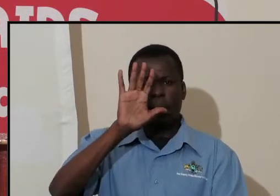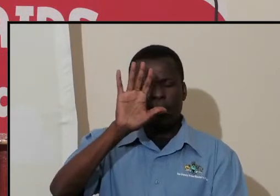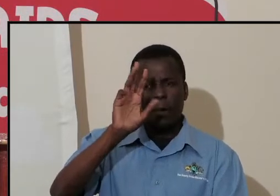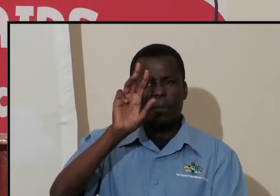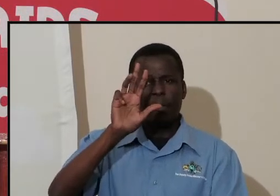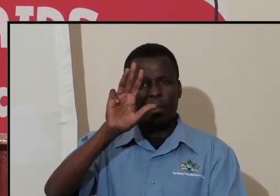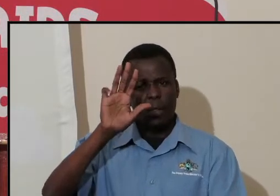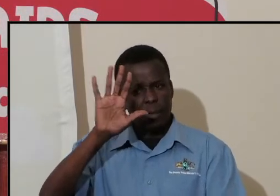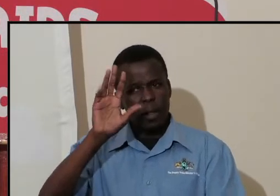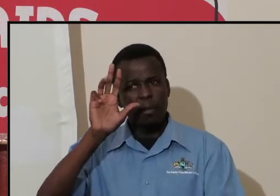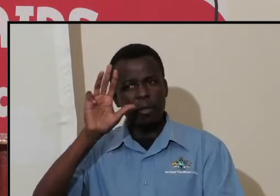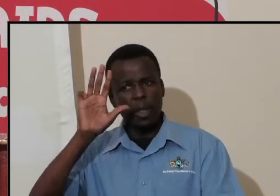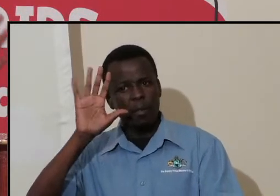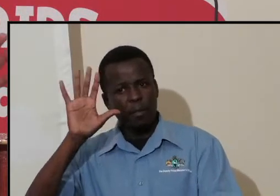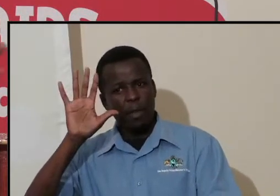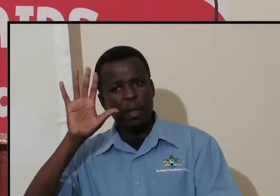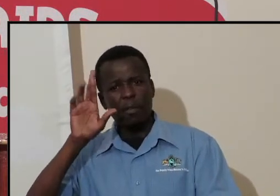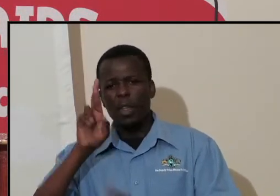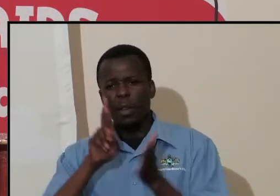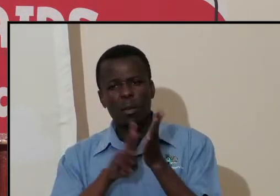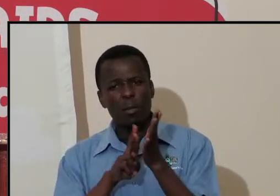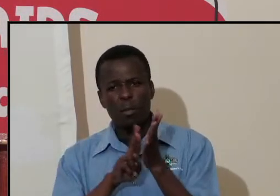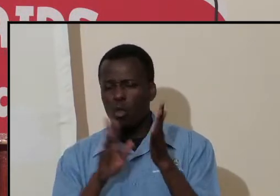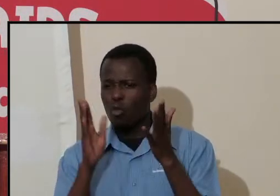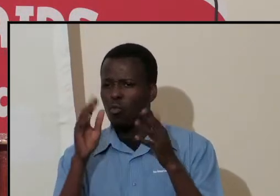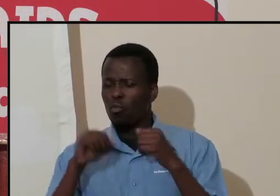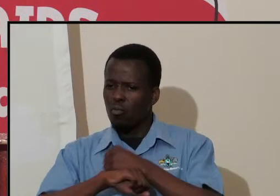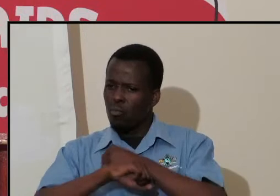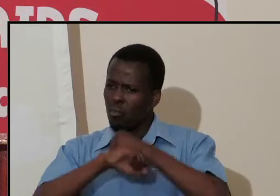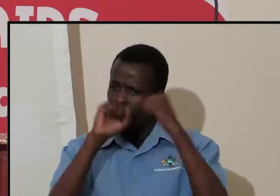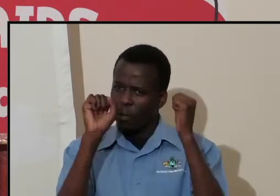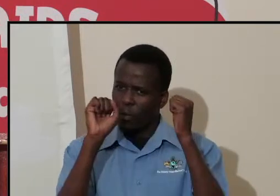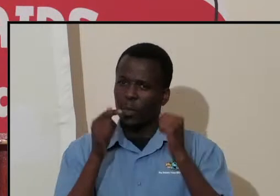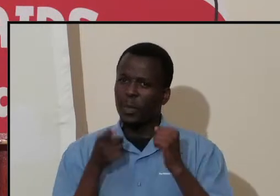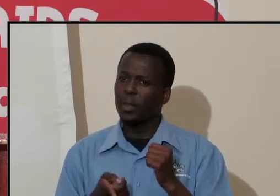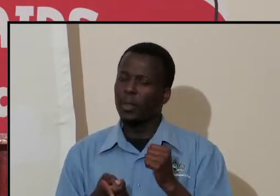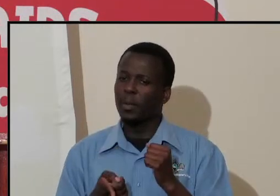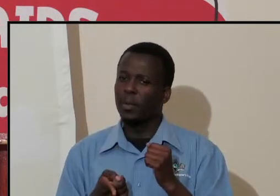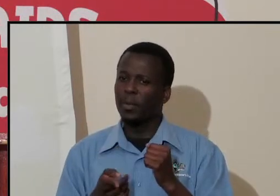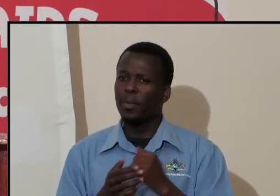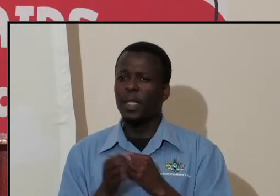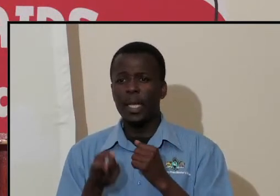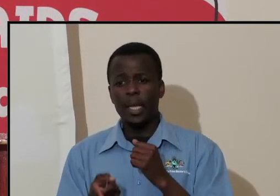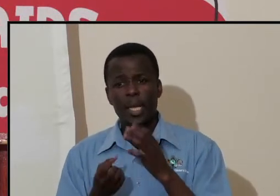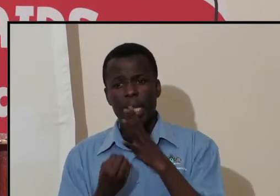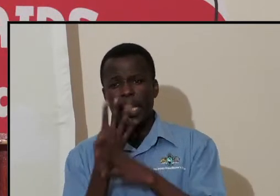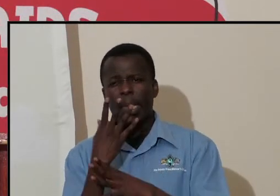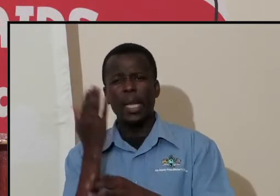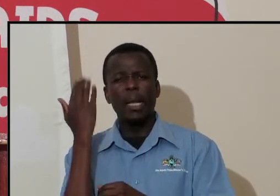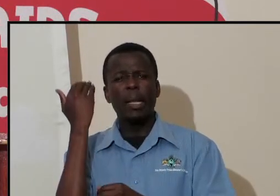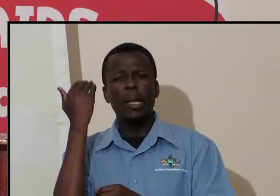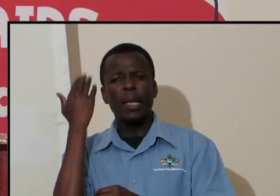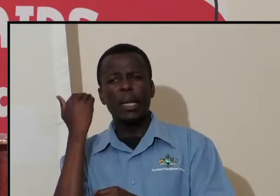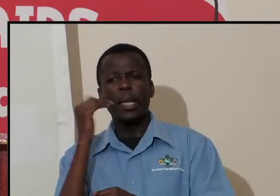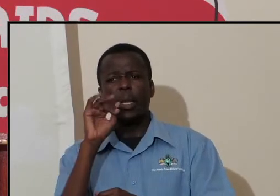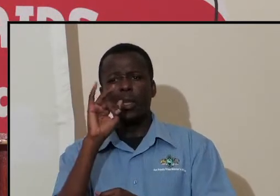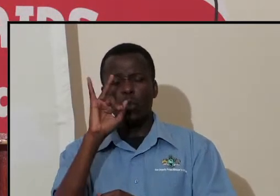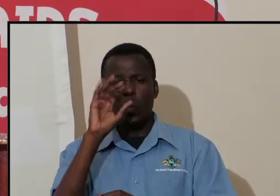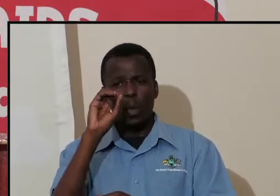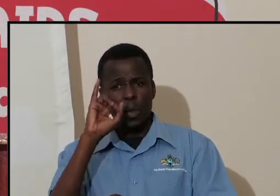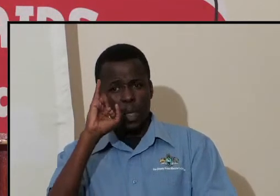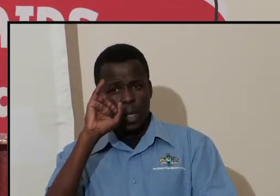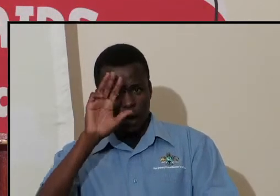95-95-95 results. You will recall that we first reached this milestone in 2019. And now we